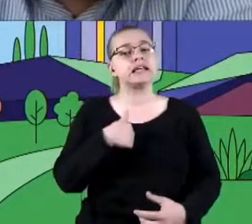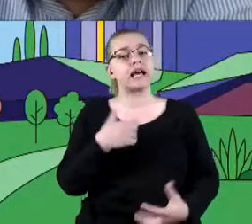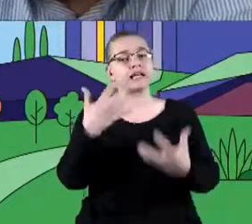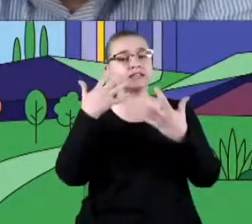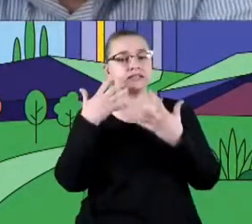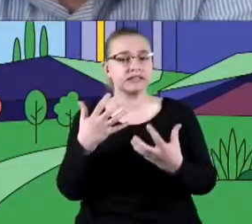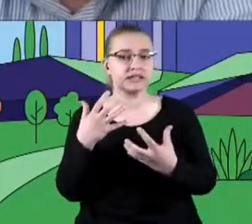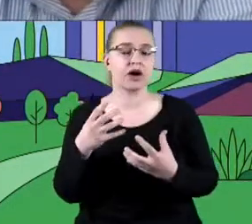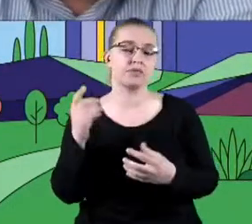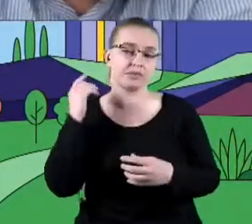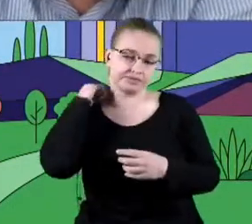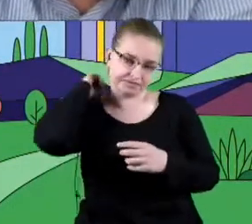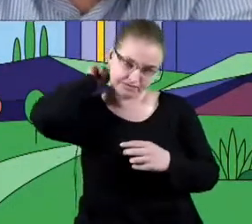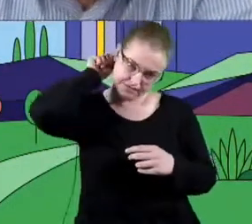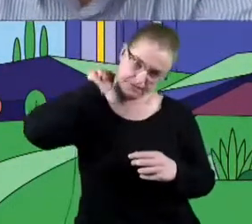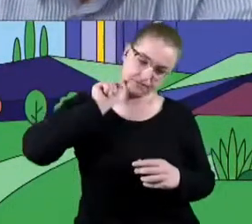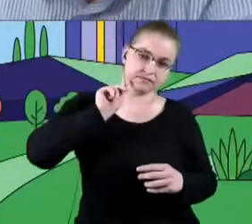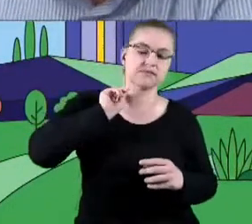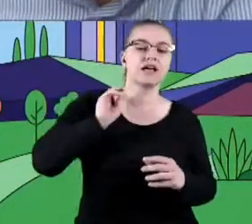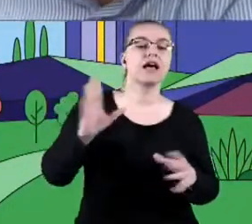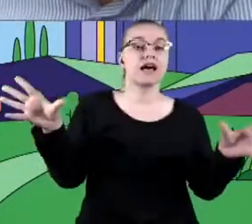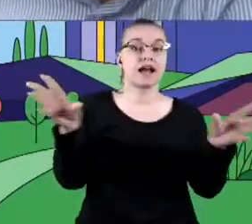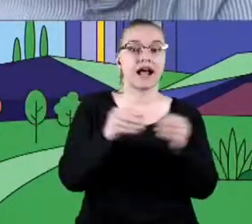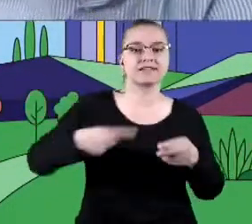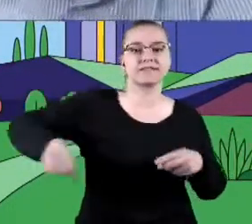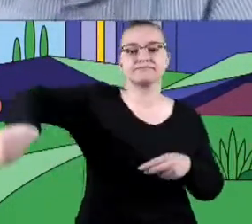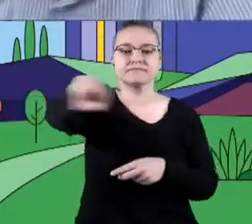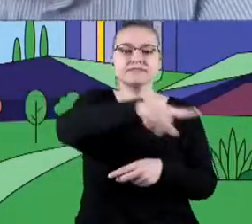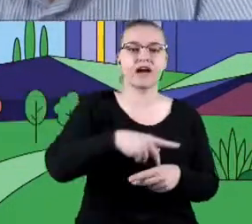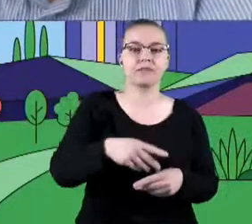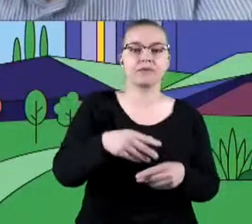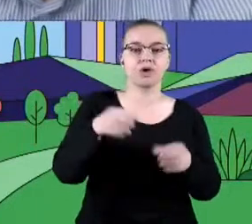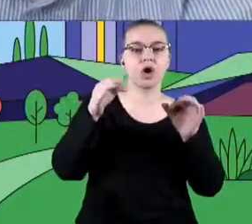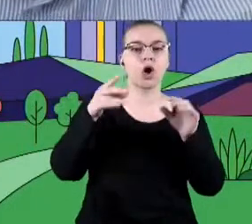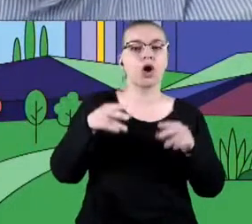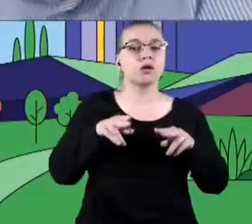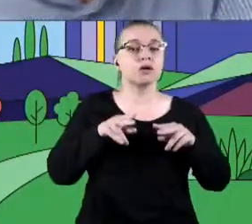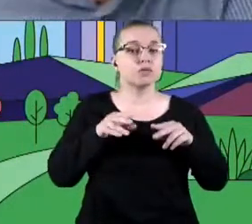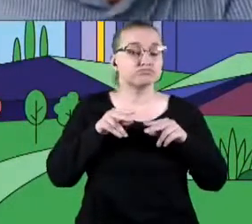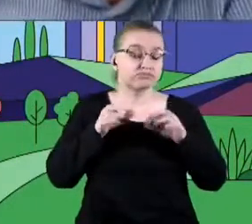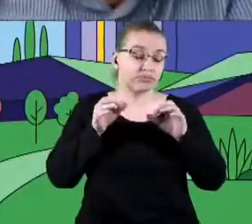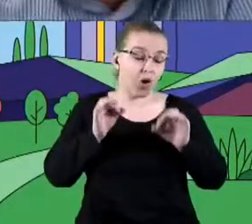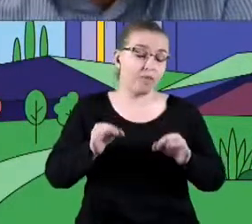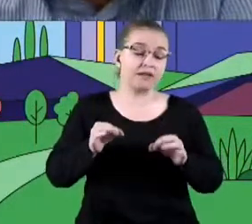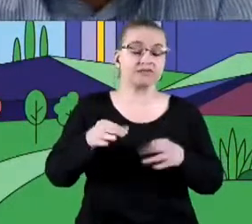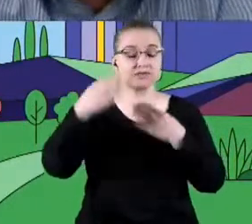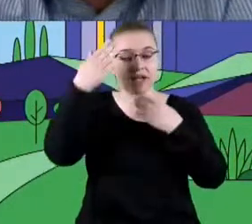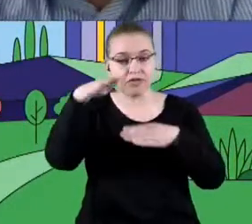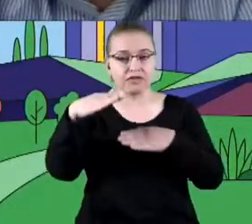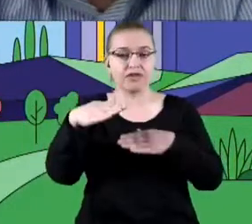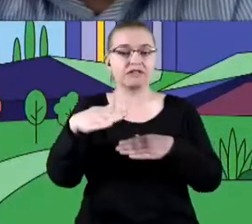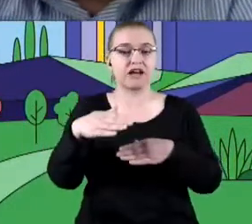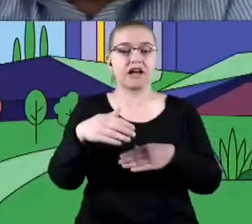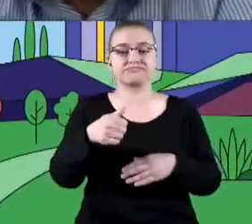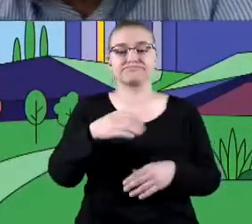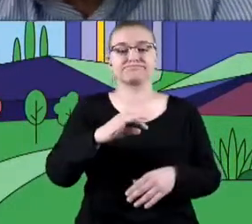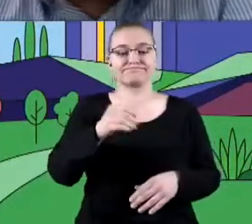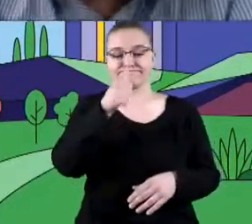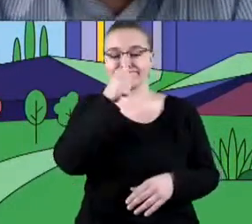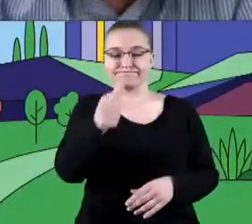I would have loved to be with you in Katowice today. Unfortunately, for family private reasons, I am